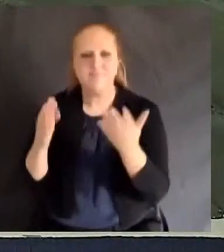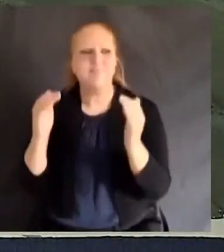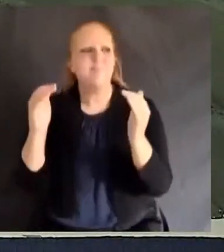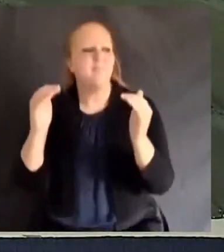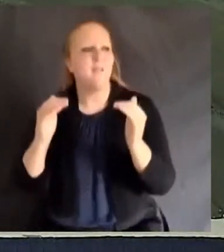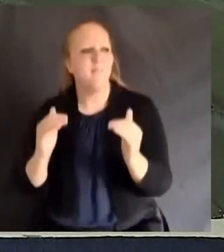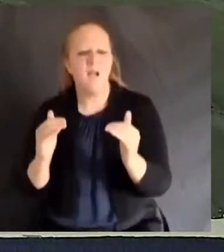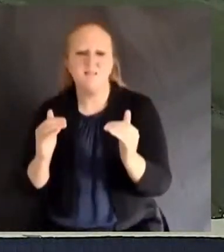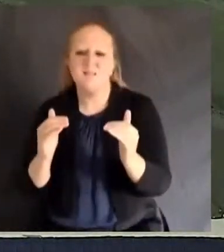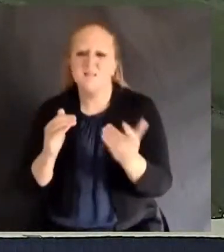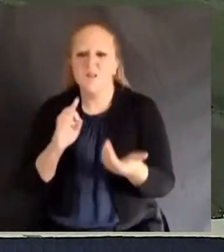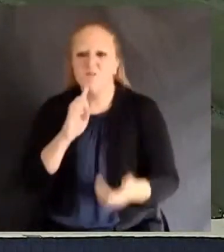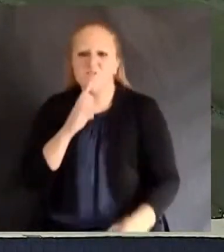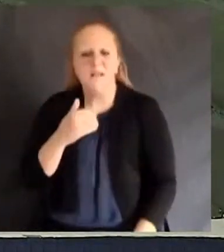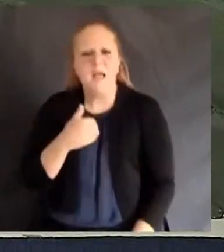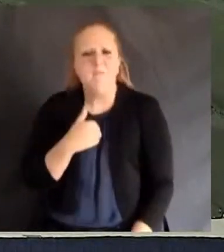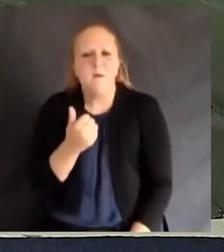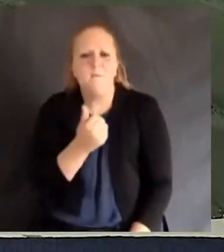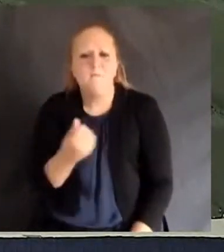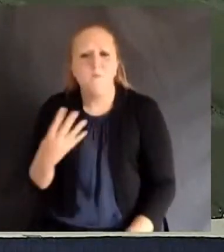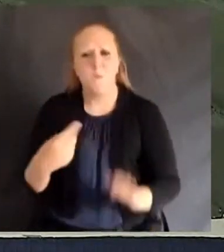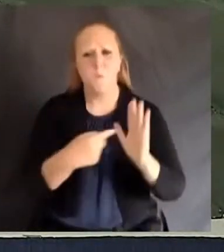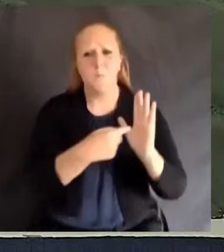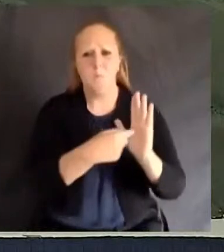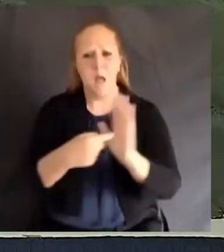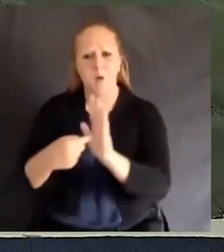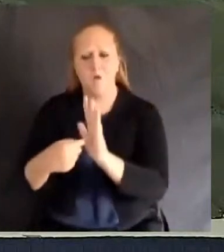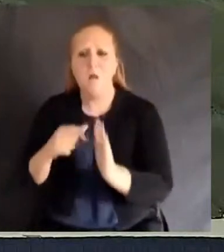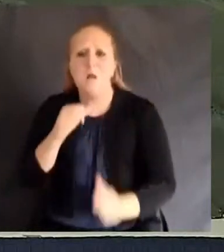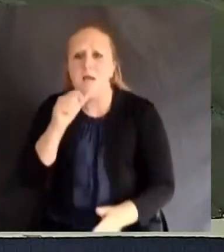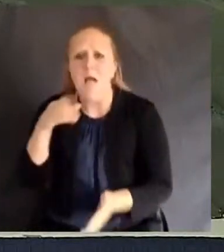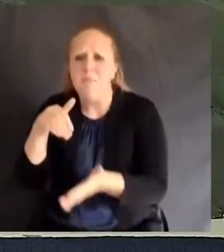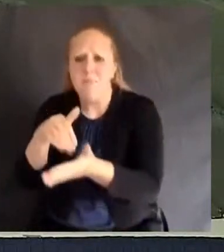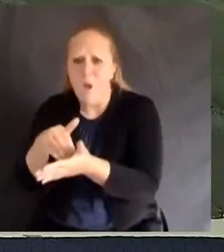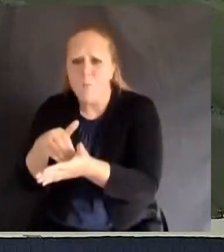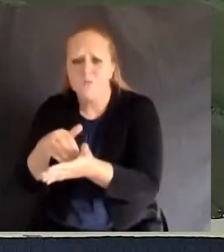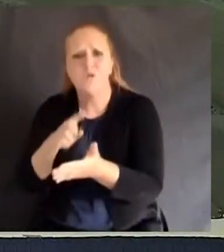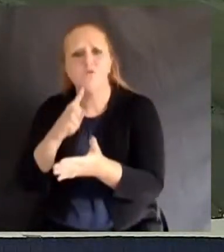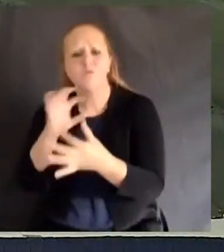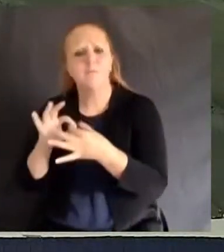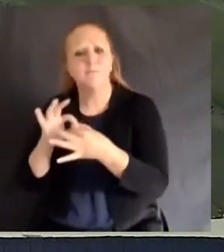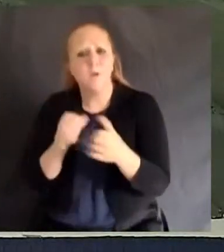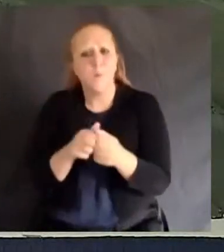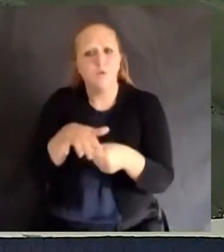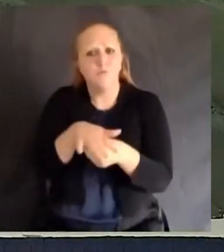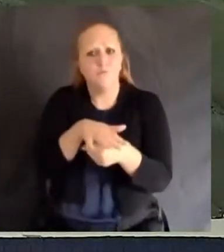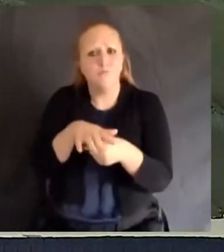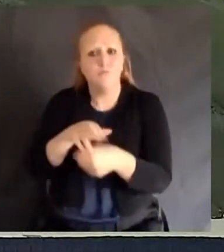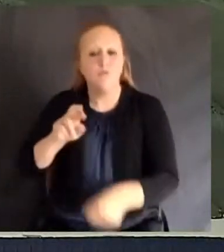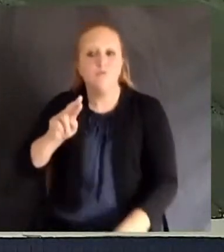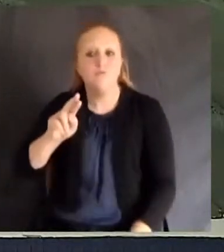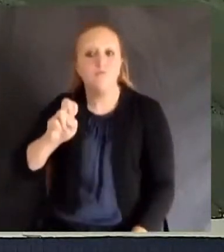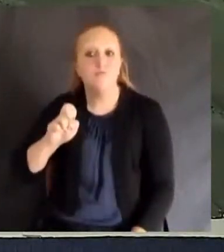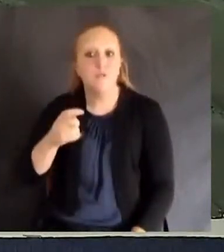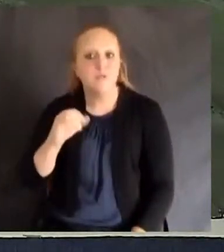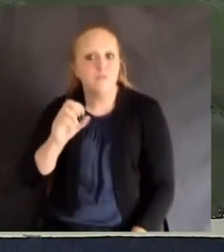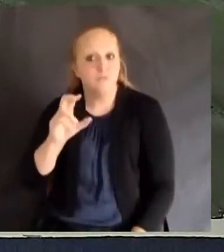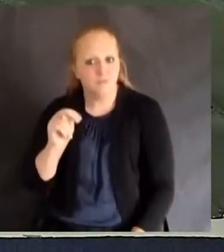basically, you only have a couple of models. They're more on regional variations than anything